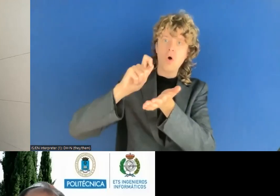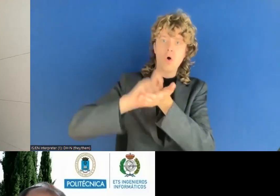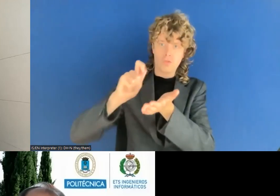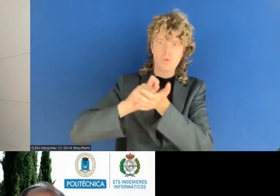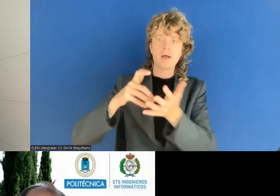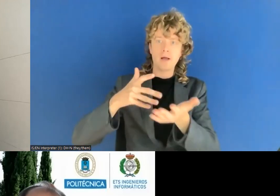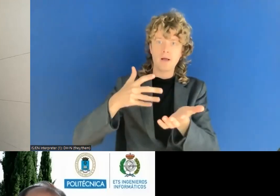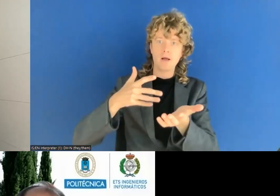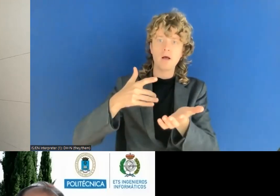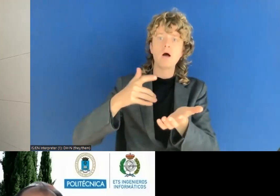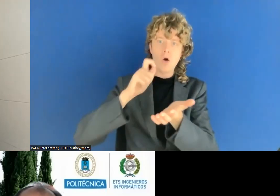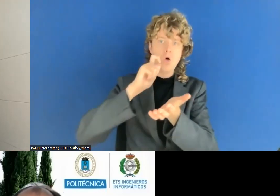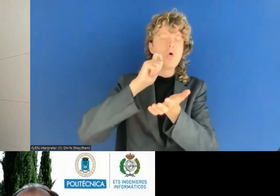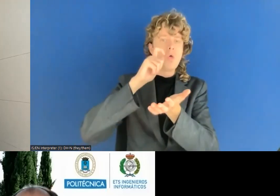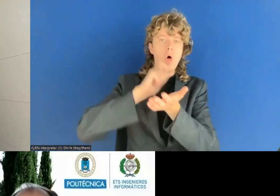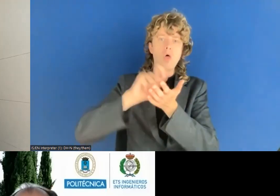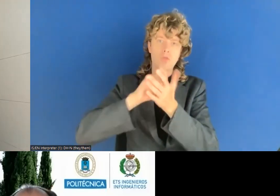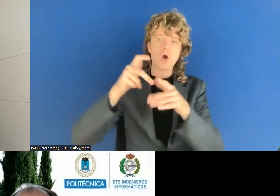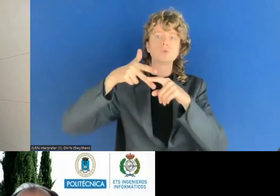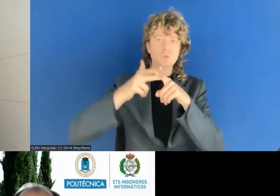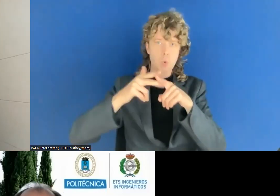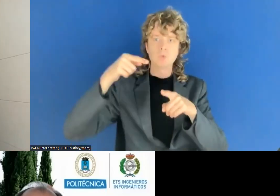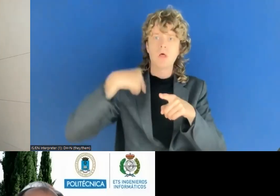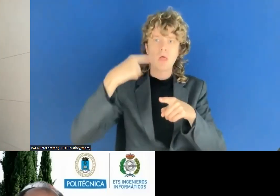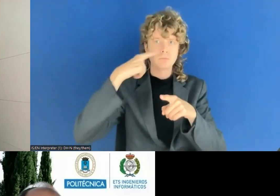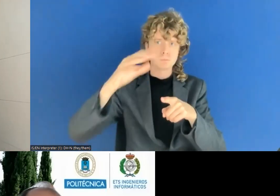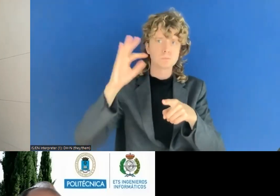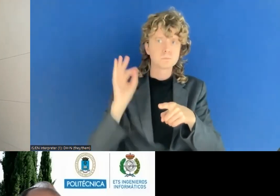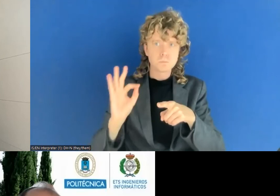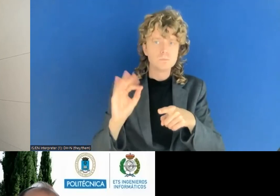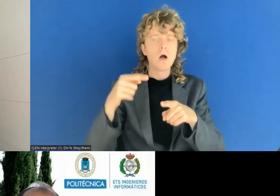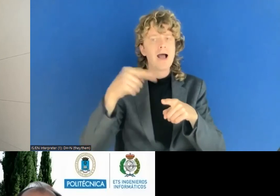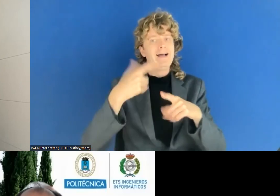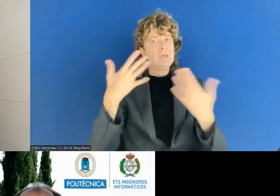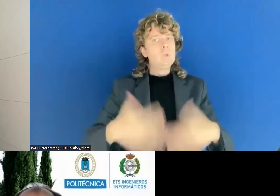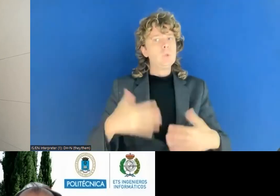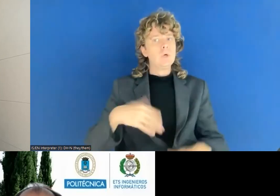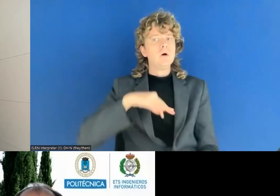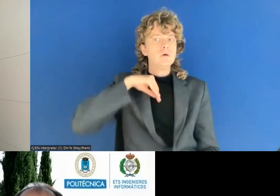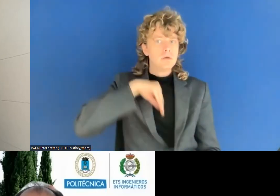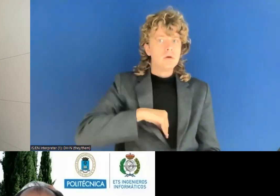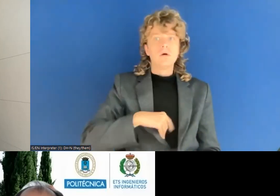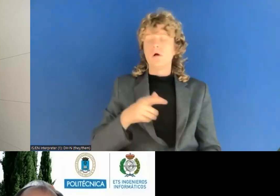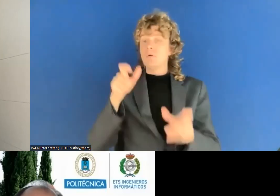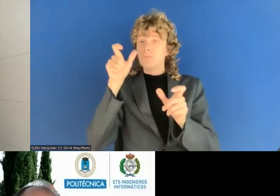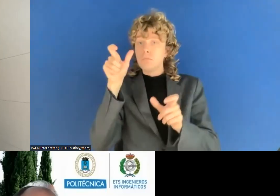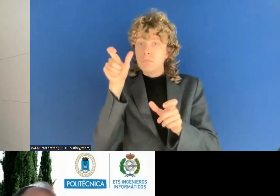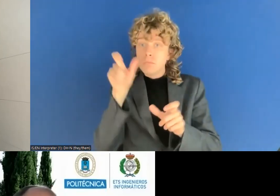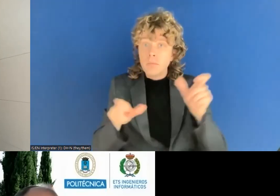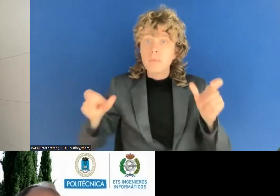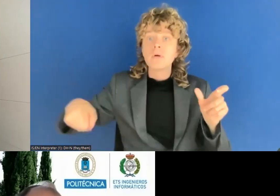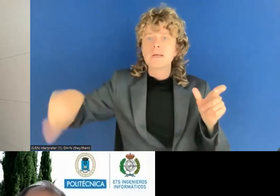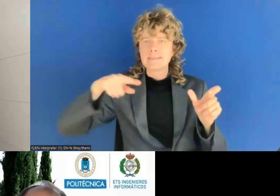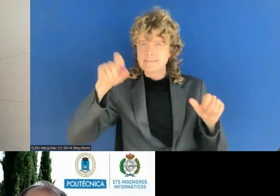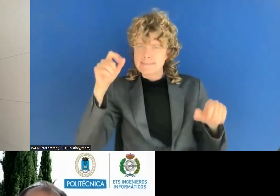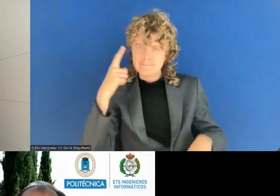mean, software development tools in general should help support people to make accessible user interfaces, which means that they